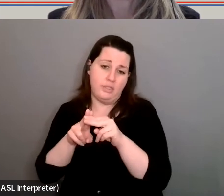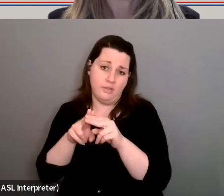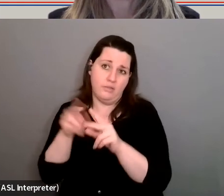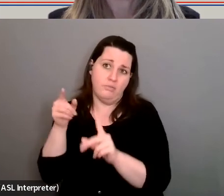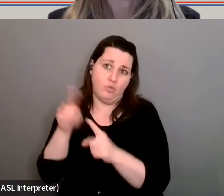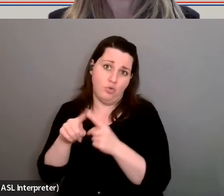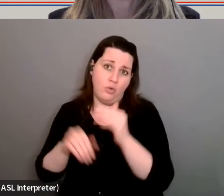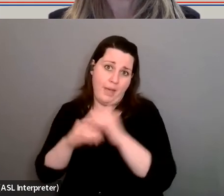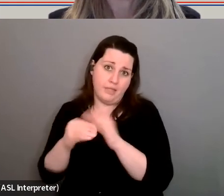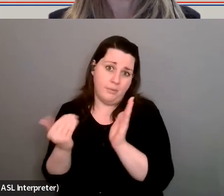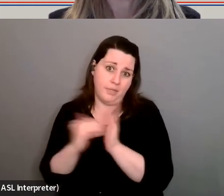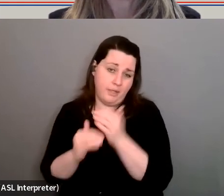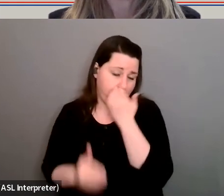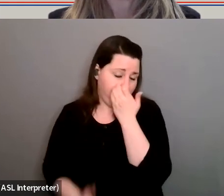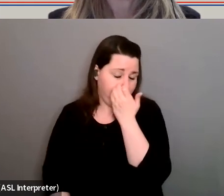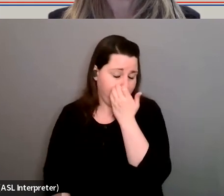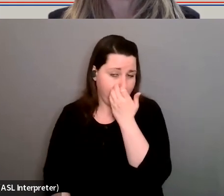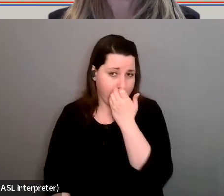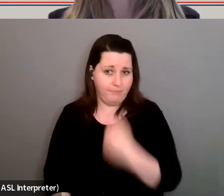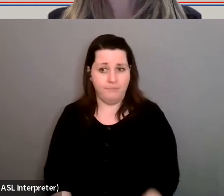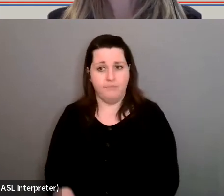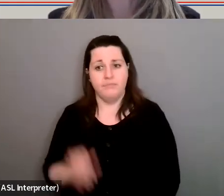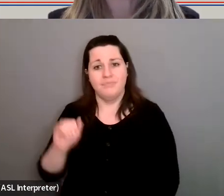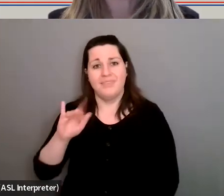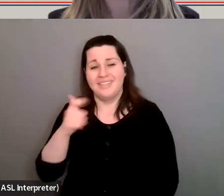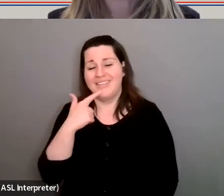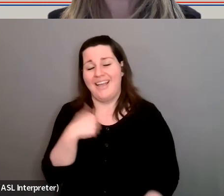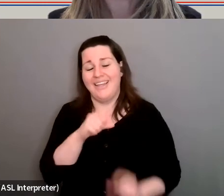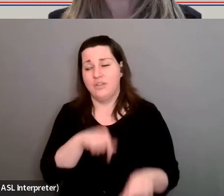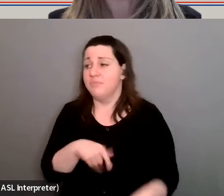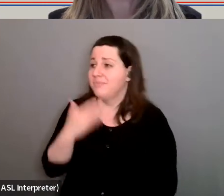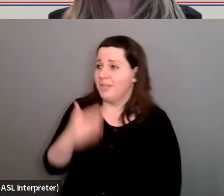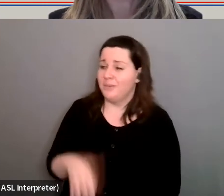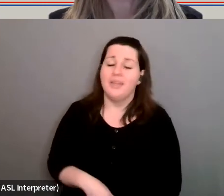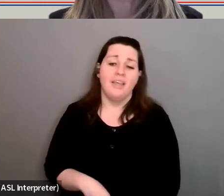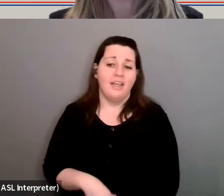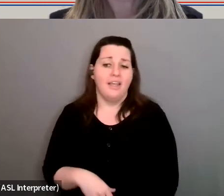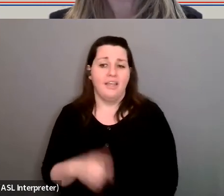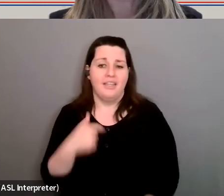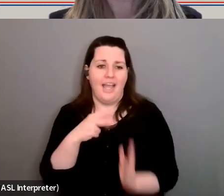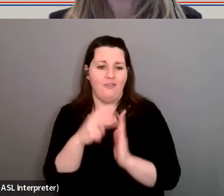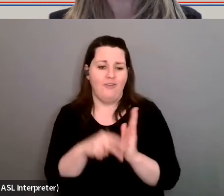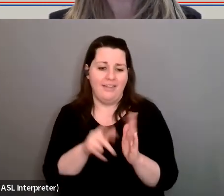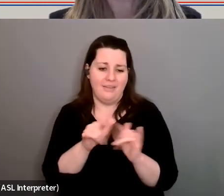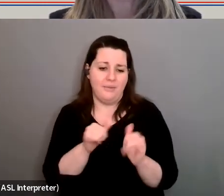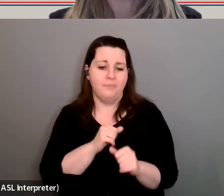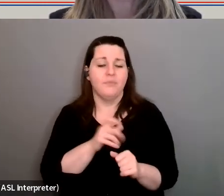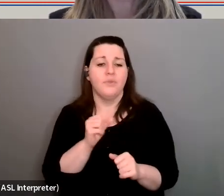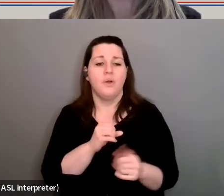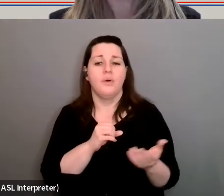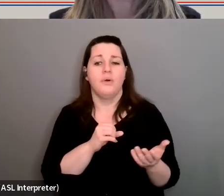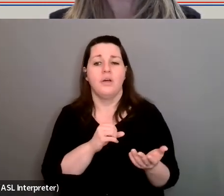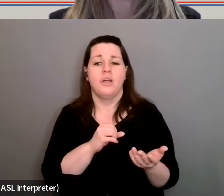maximum. I can take that, Karen. Okay, thank you. I think I read it at the same time as Brooke was saying. So